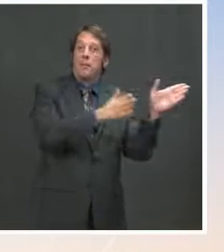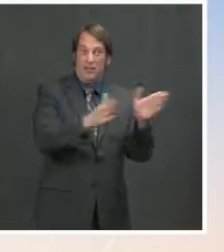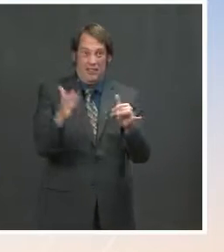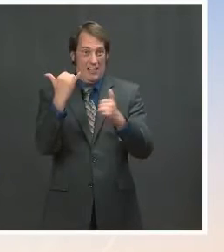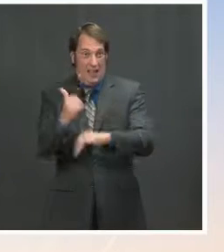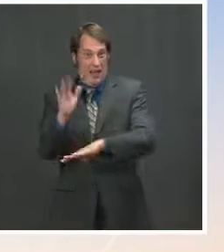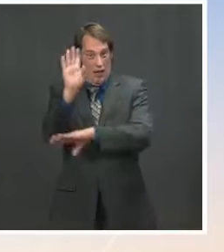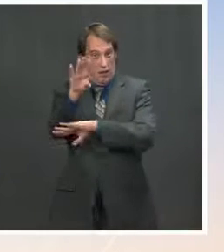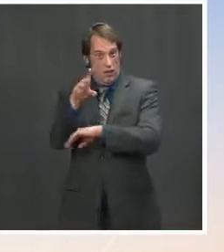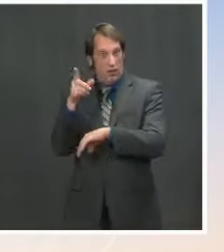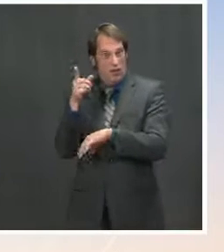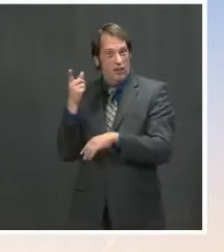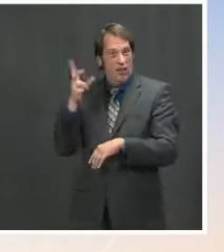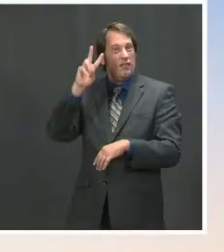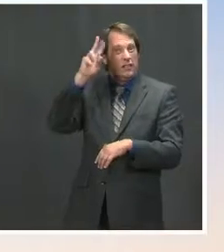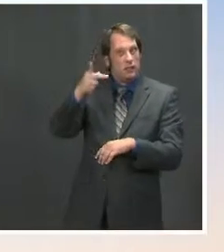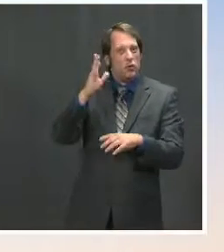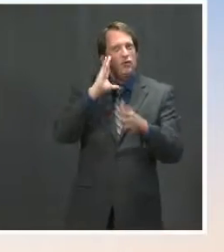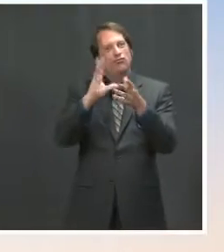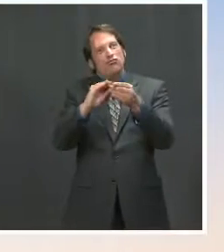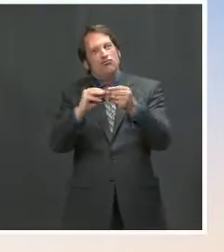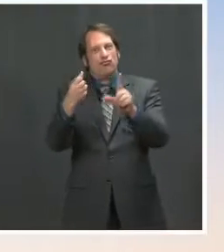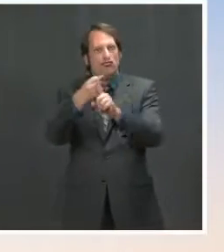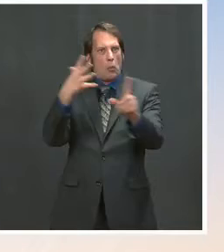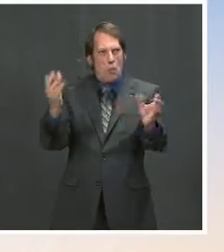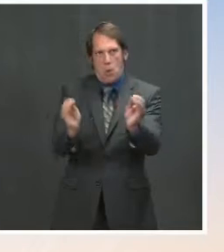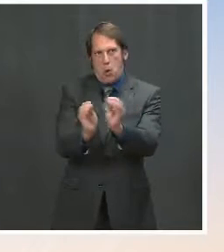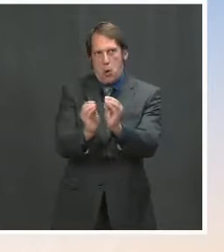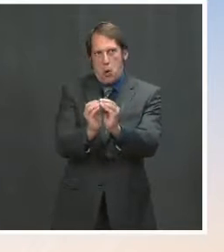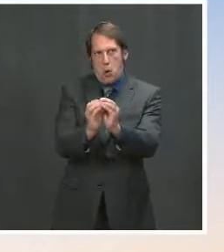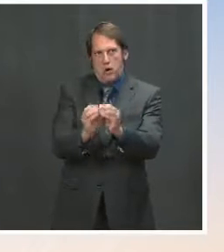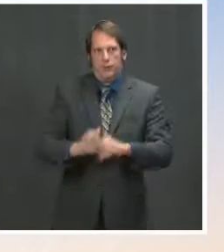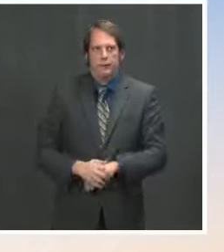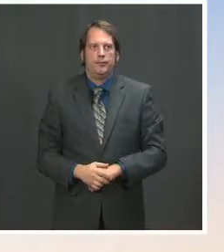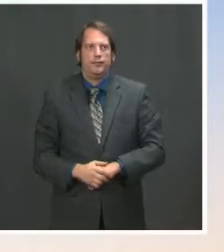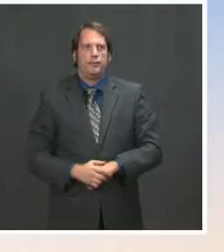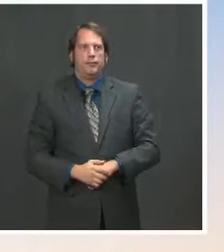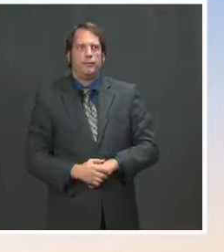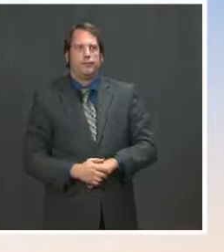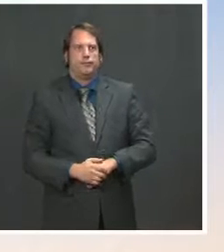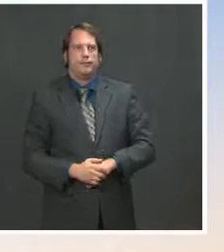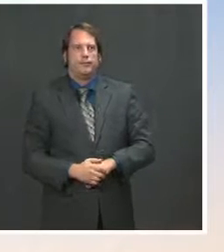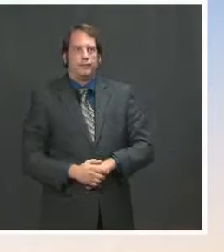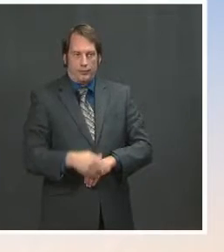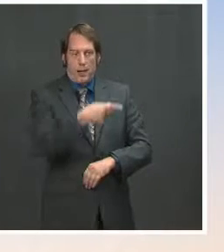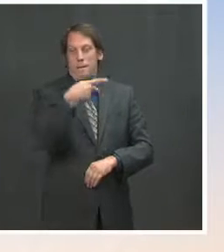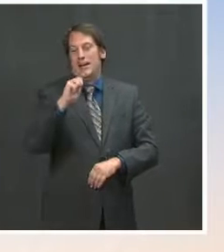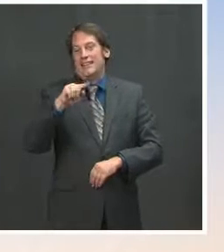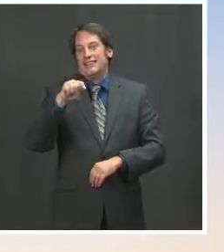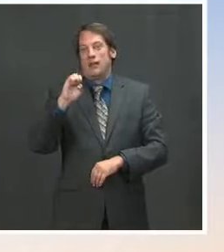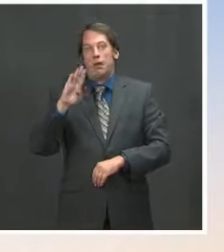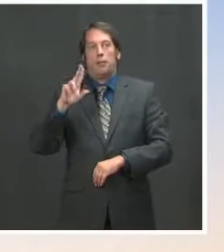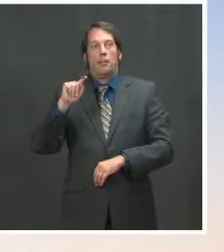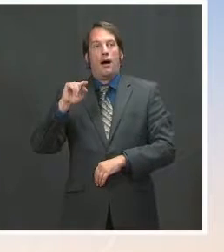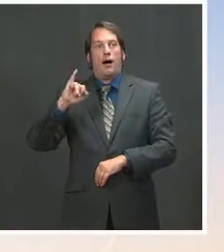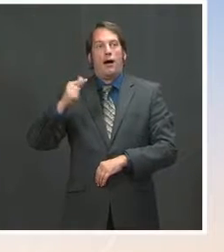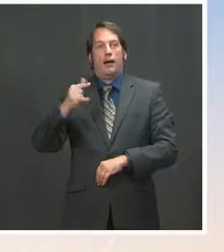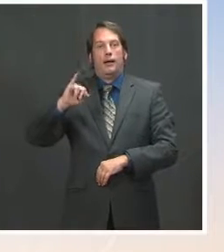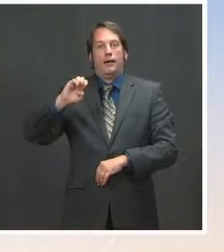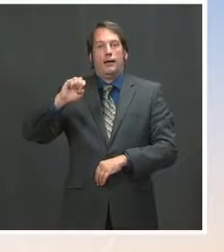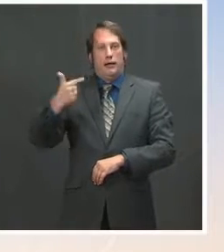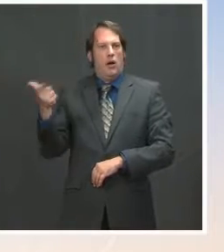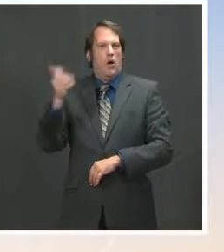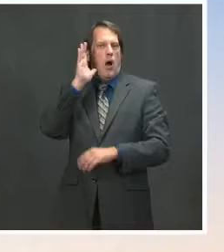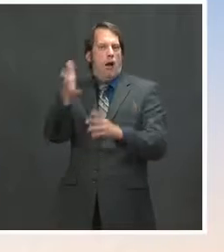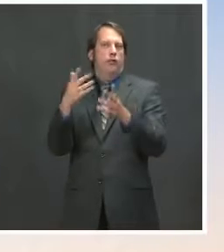and Secretary of Transportation Pete Buttigieg will host a meeting in the Oval Office with a bipartisan group of representatives and senators who are